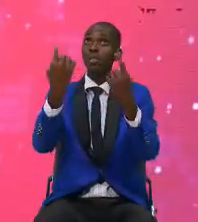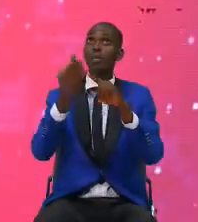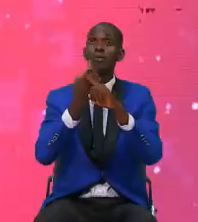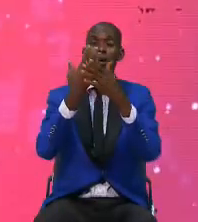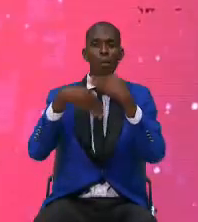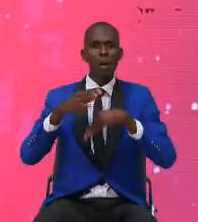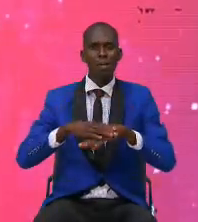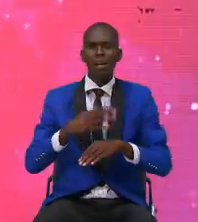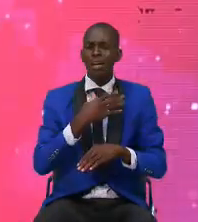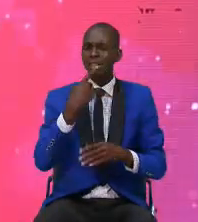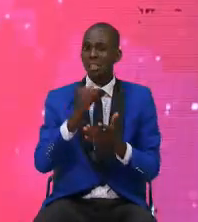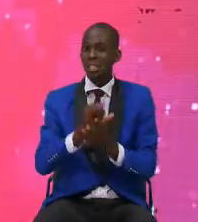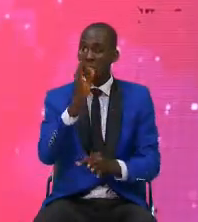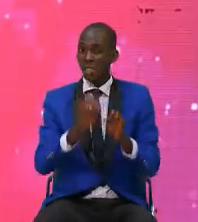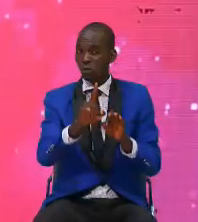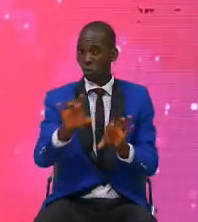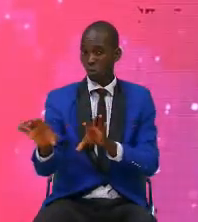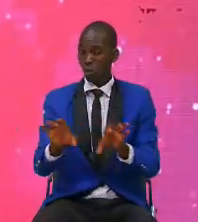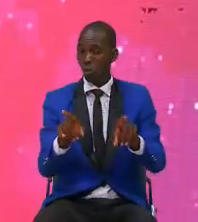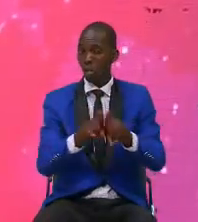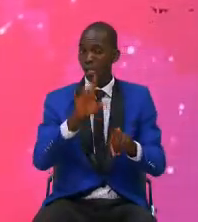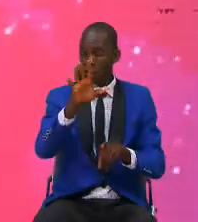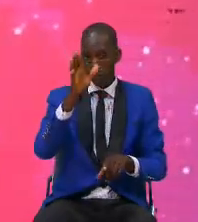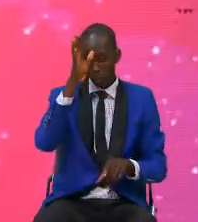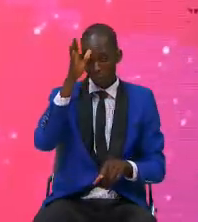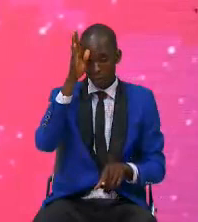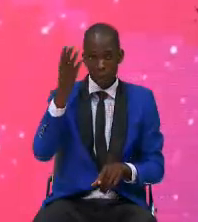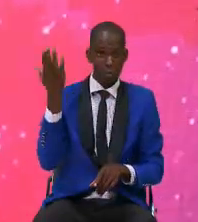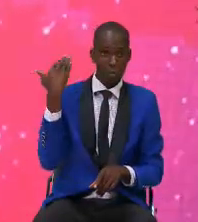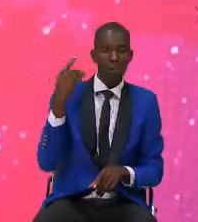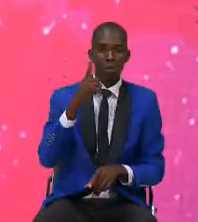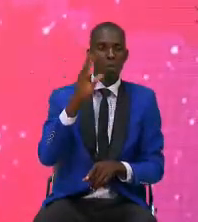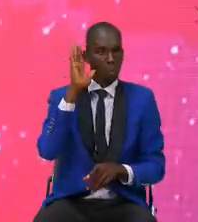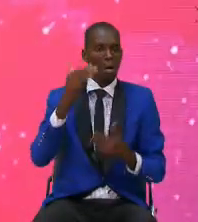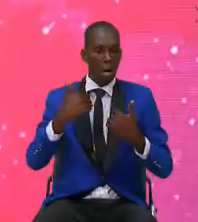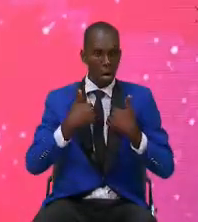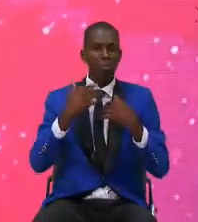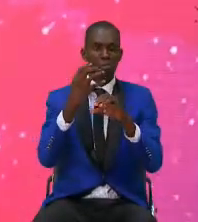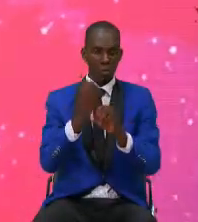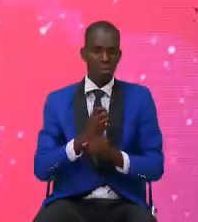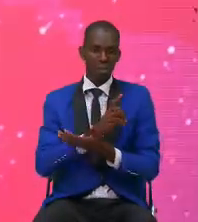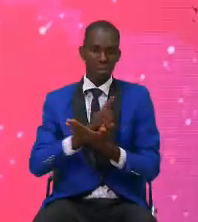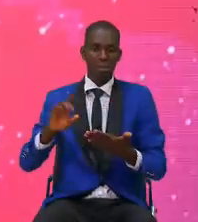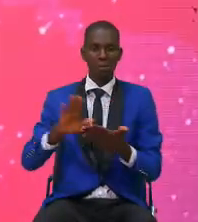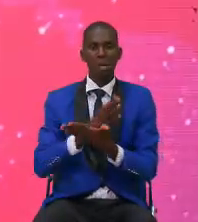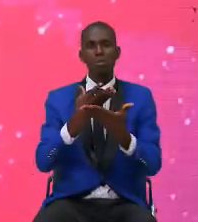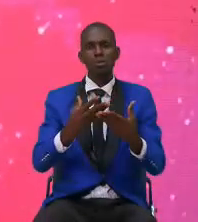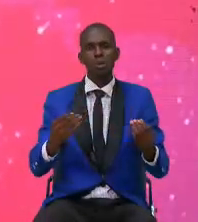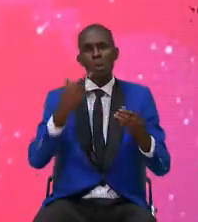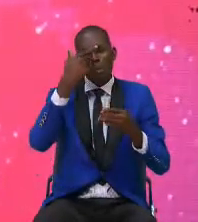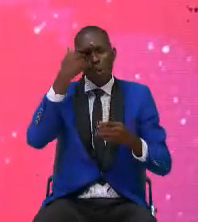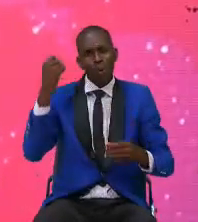like Nebuchadnezzar, your father, divine solution would have been yours. But now, because you set